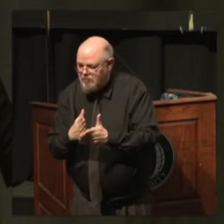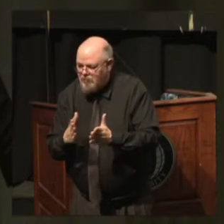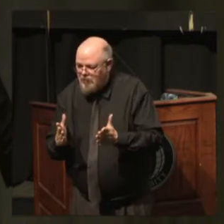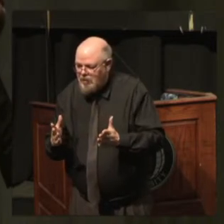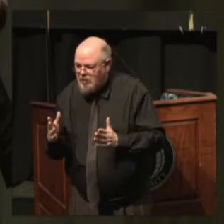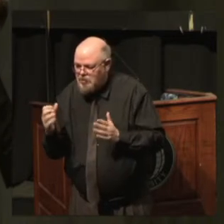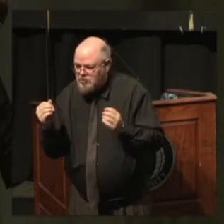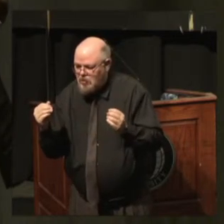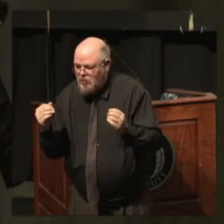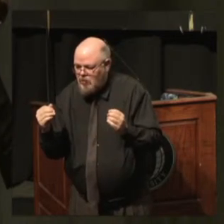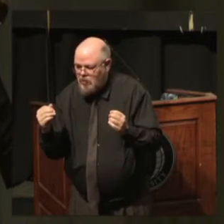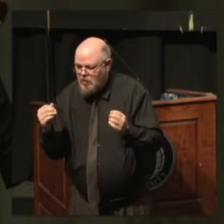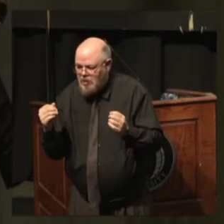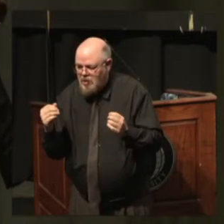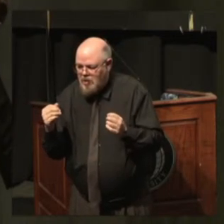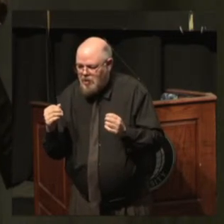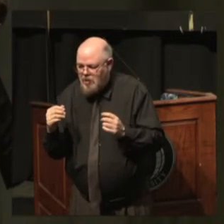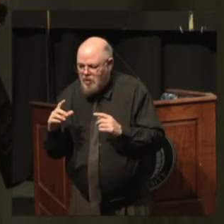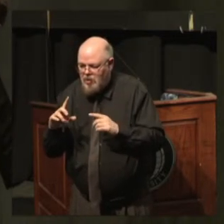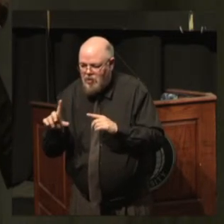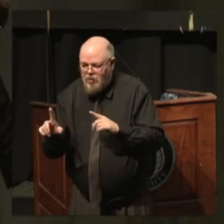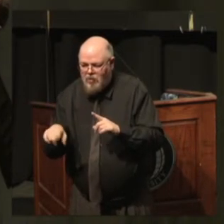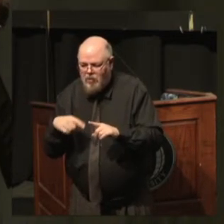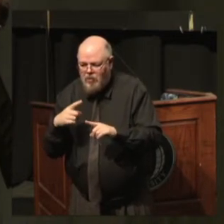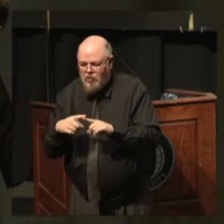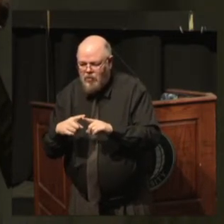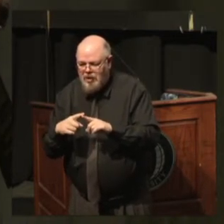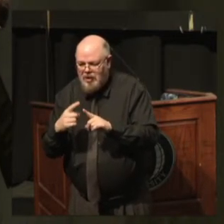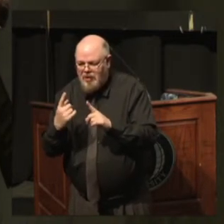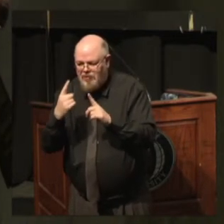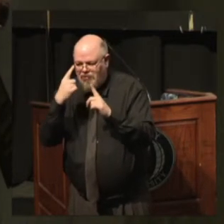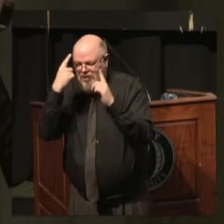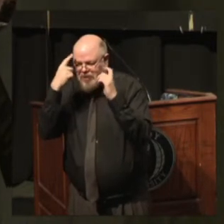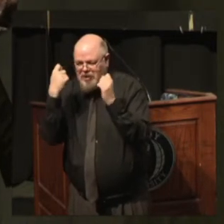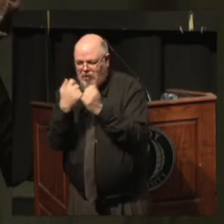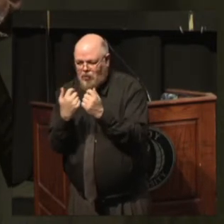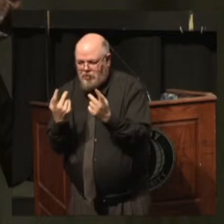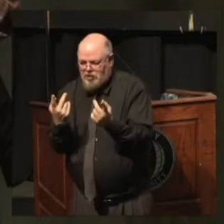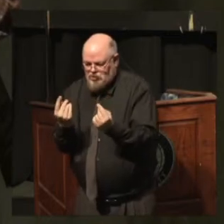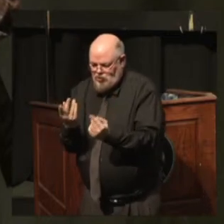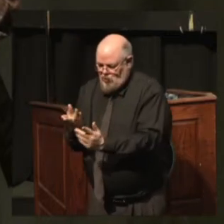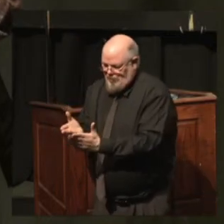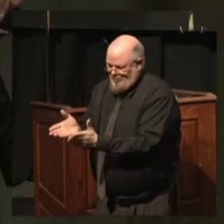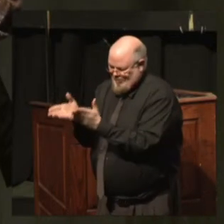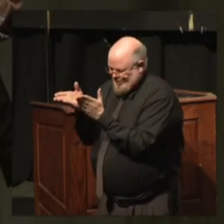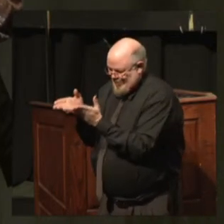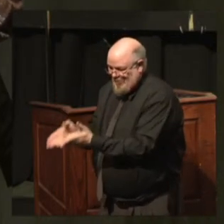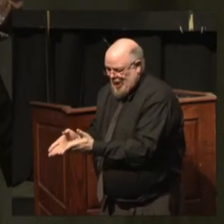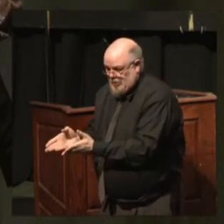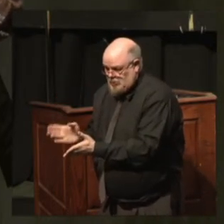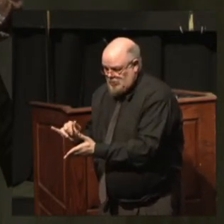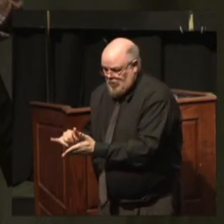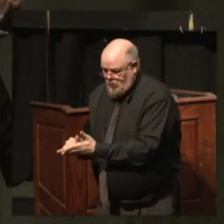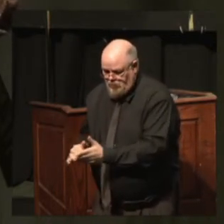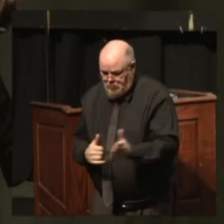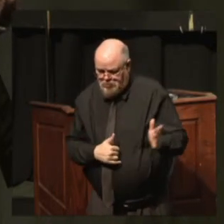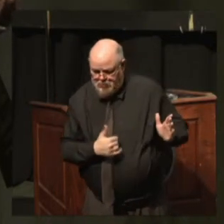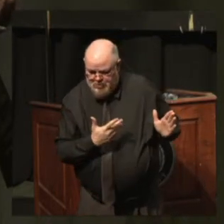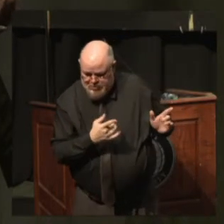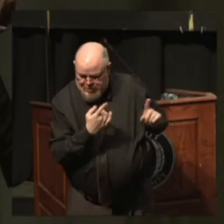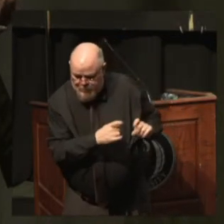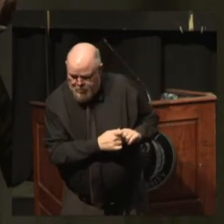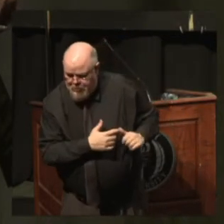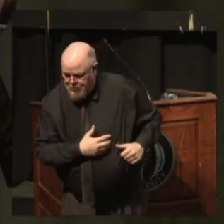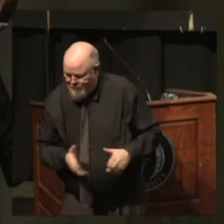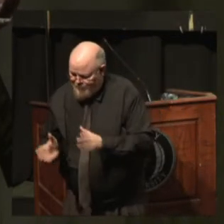So when I think about what do you do with that, there's two ways to go with it. It's to ask questions that you don't know the answer to, or to do